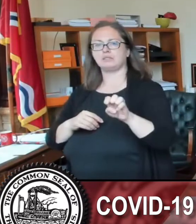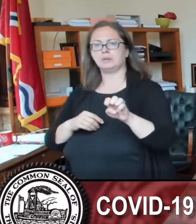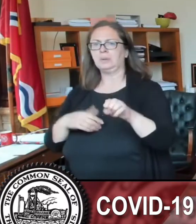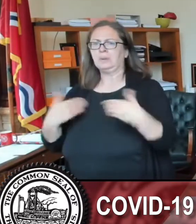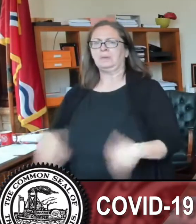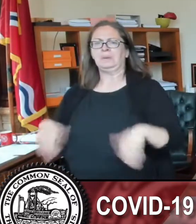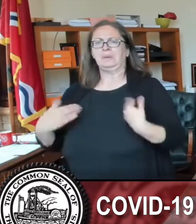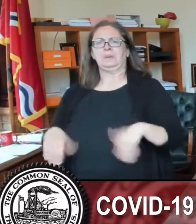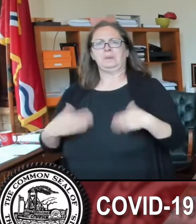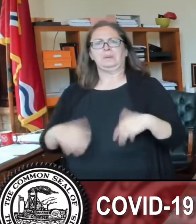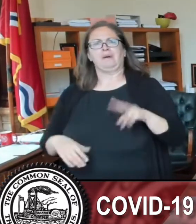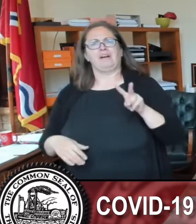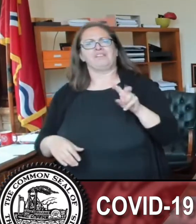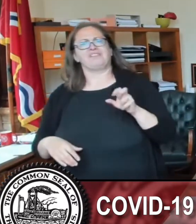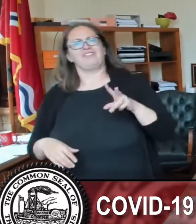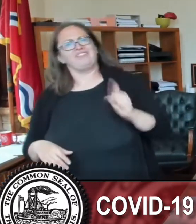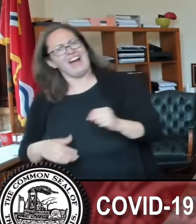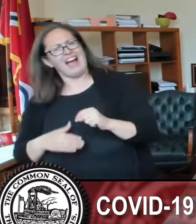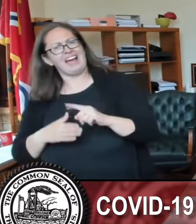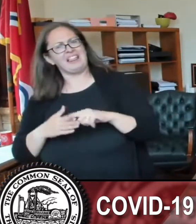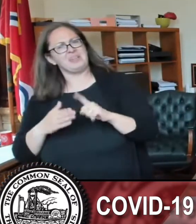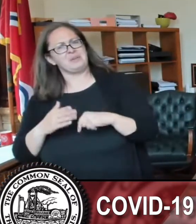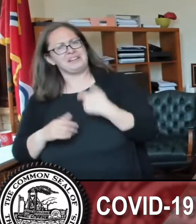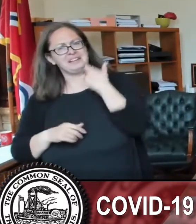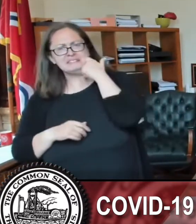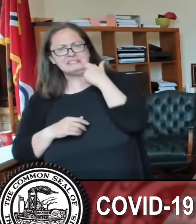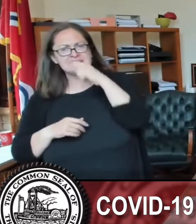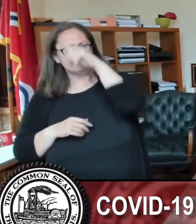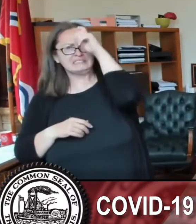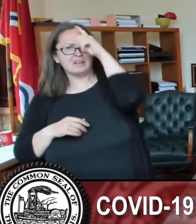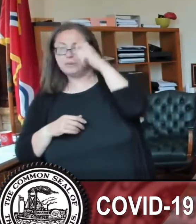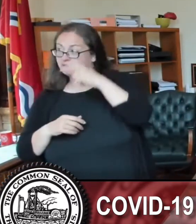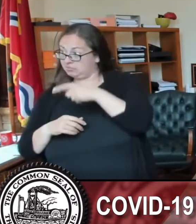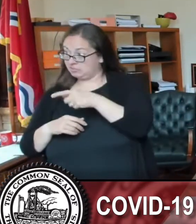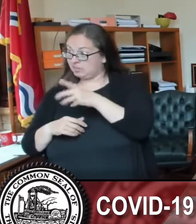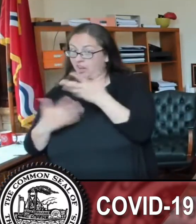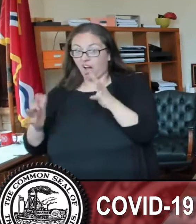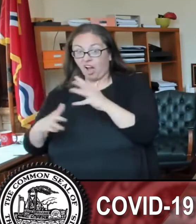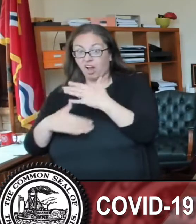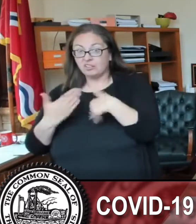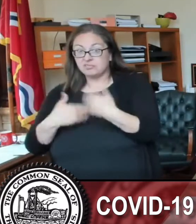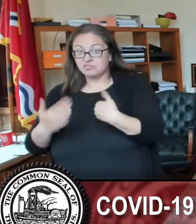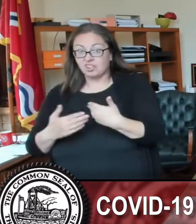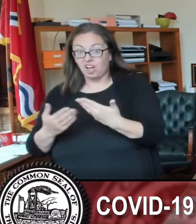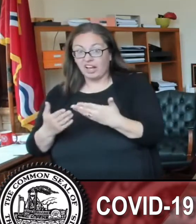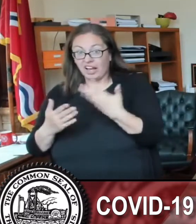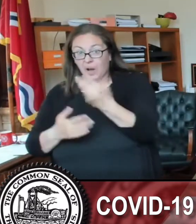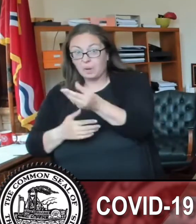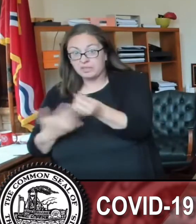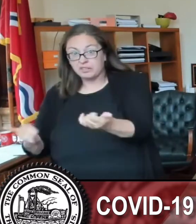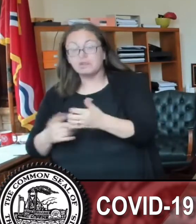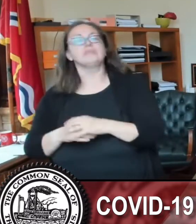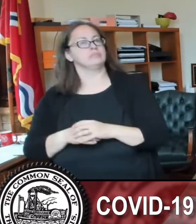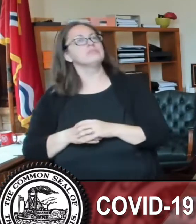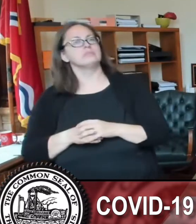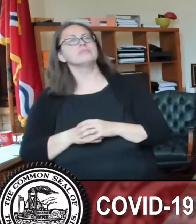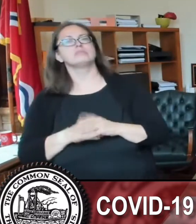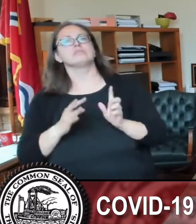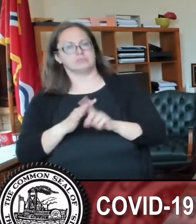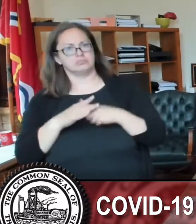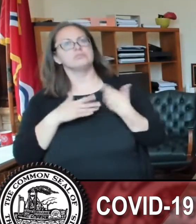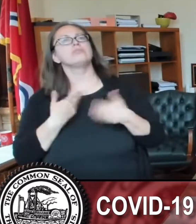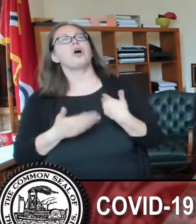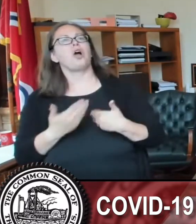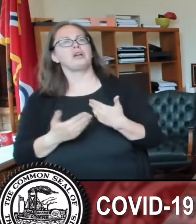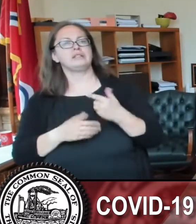violent weekends this summer. Is Mm-hmm. Cure Violence working on the streets already? Cure Violence is working. It was